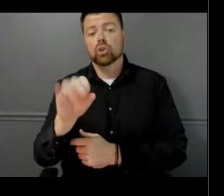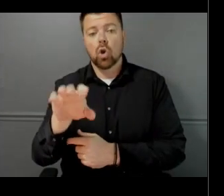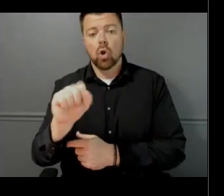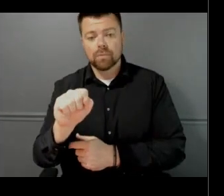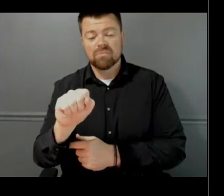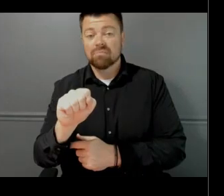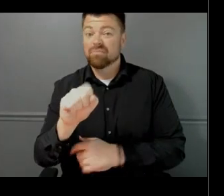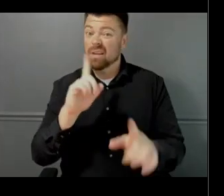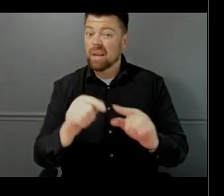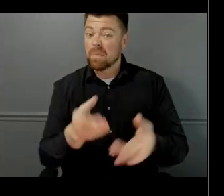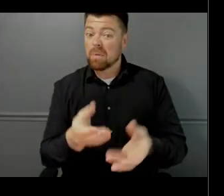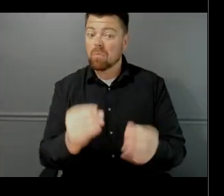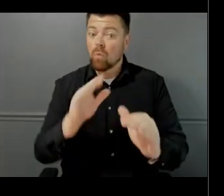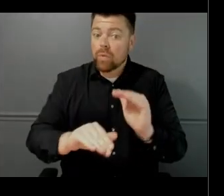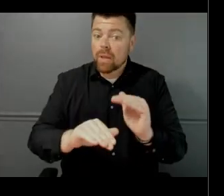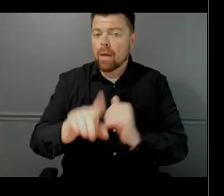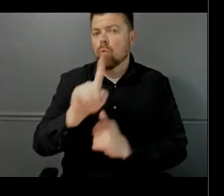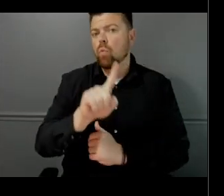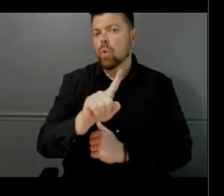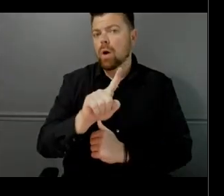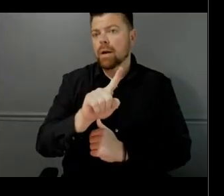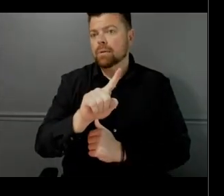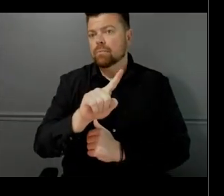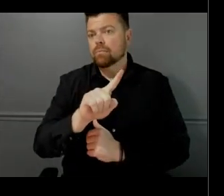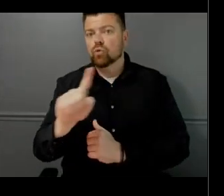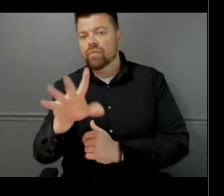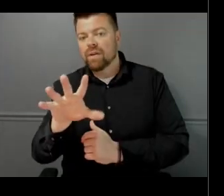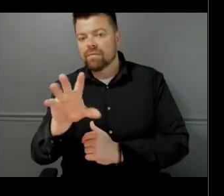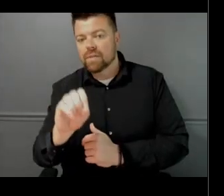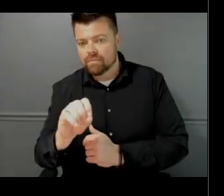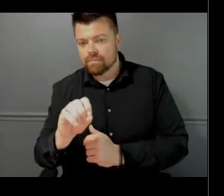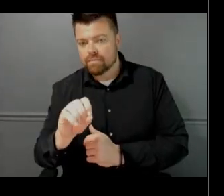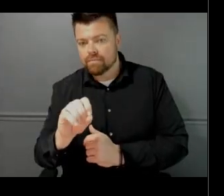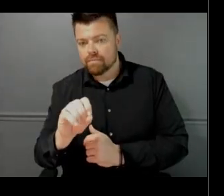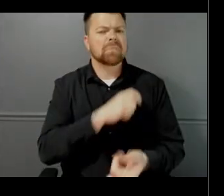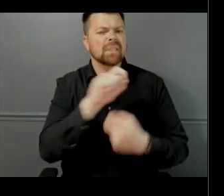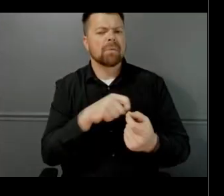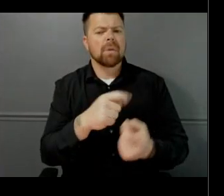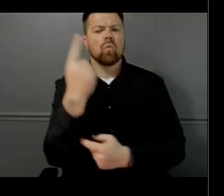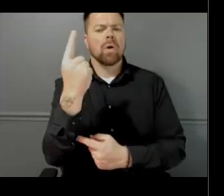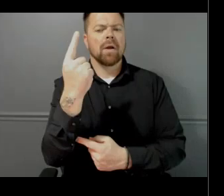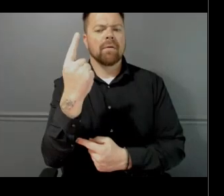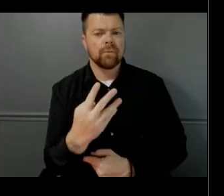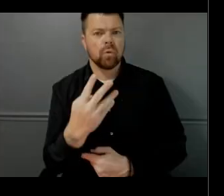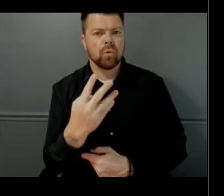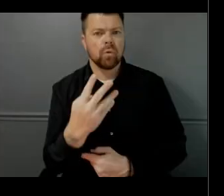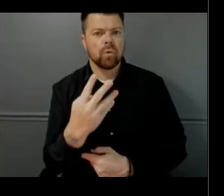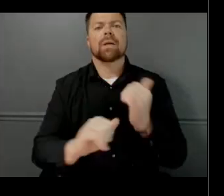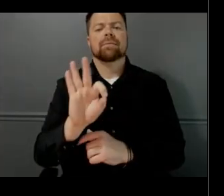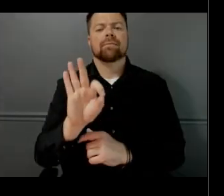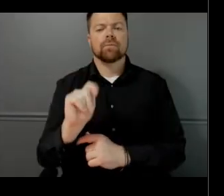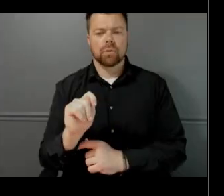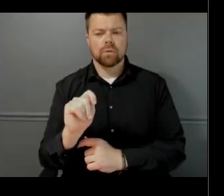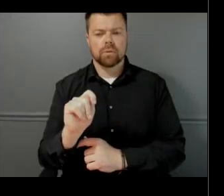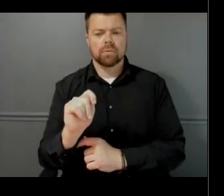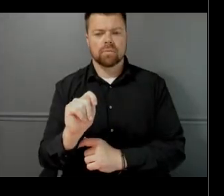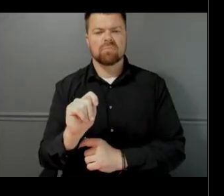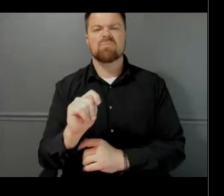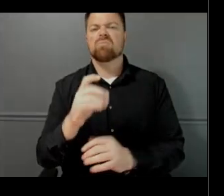not exceed 1 to 50, which is approximately 1/4 of an inch per